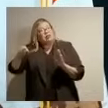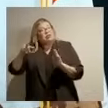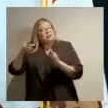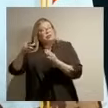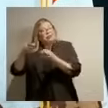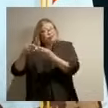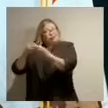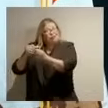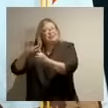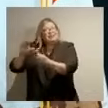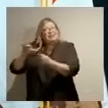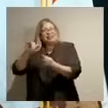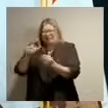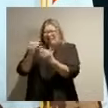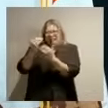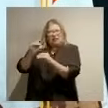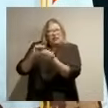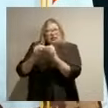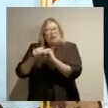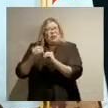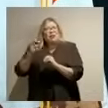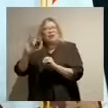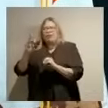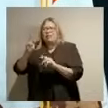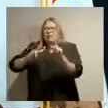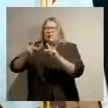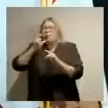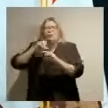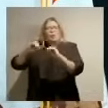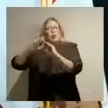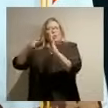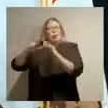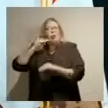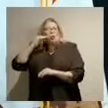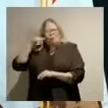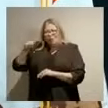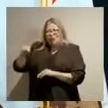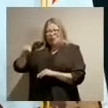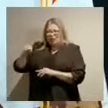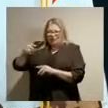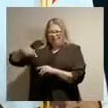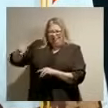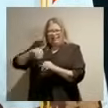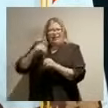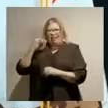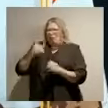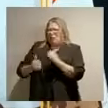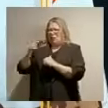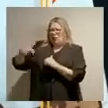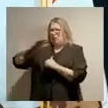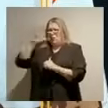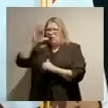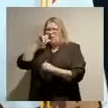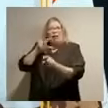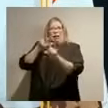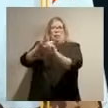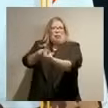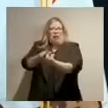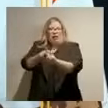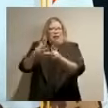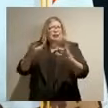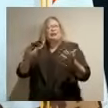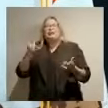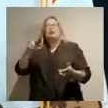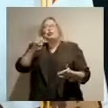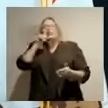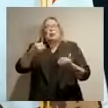very limited number of the homeless people in California. Most of them won't apply for that kind of housing. They just don't have a place to live. What